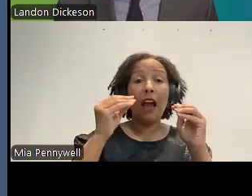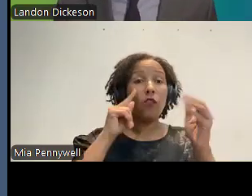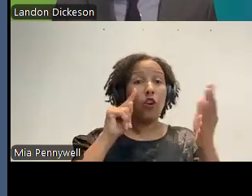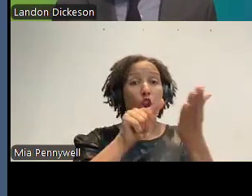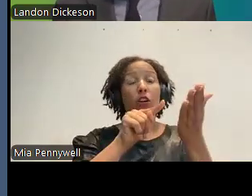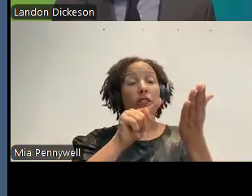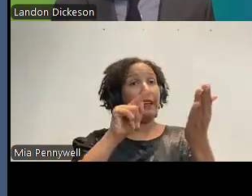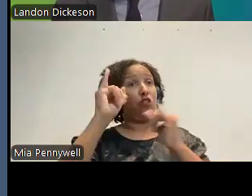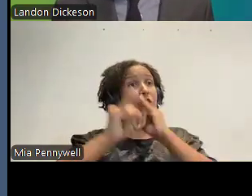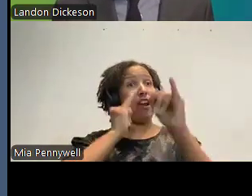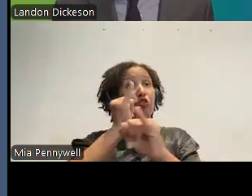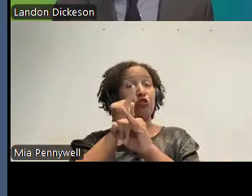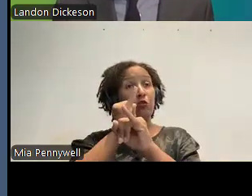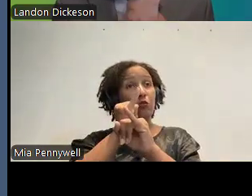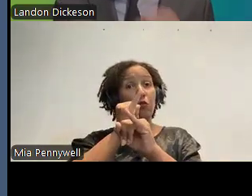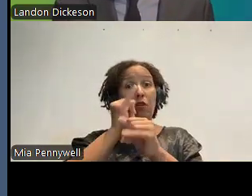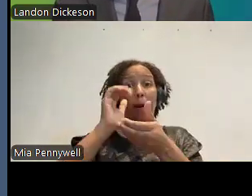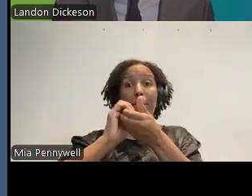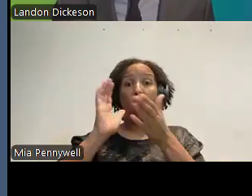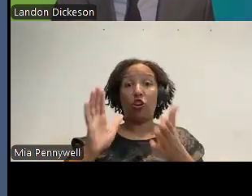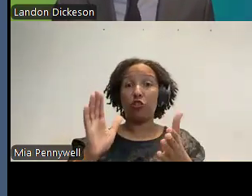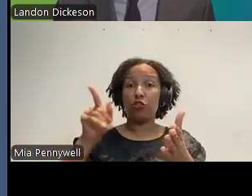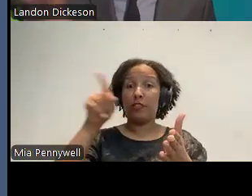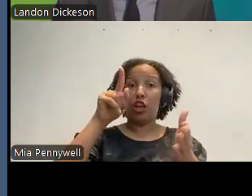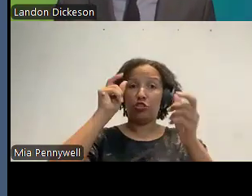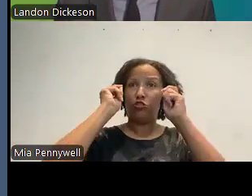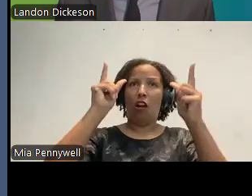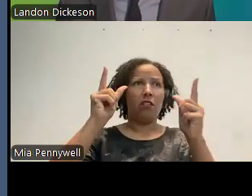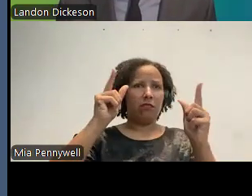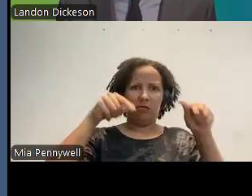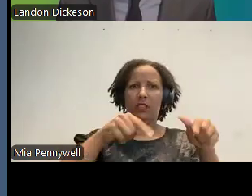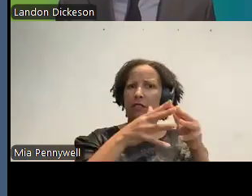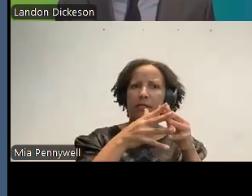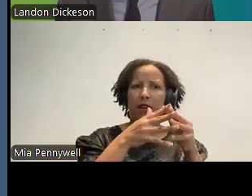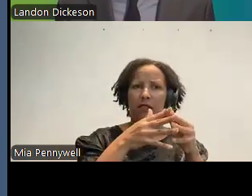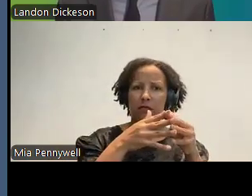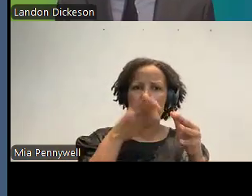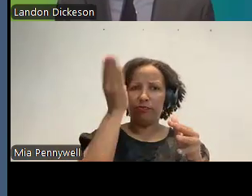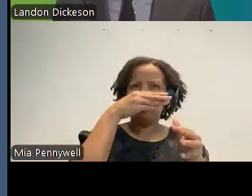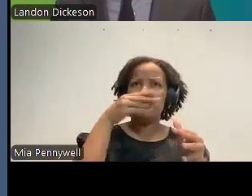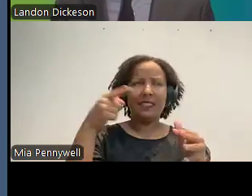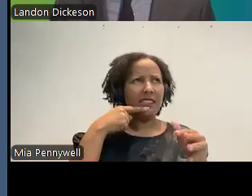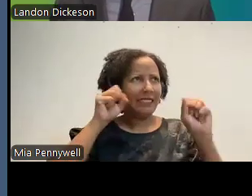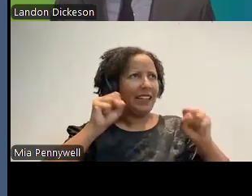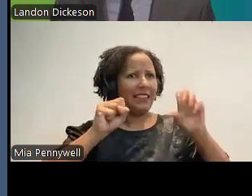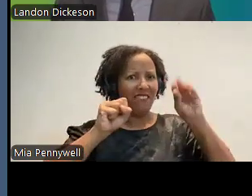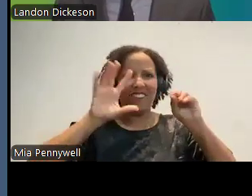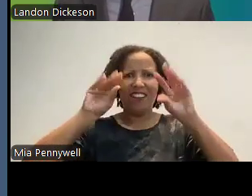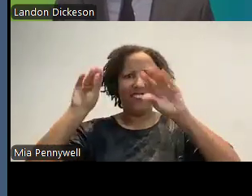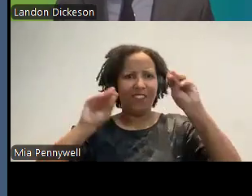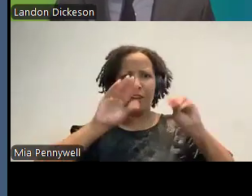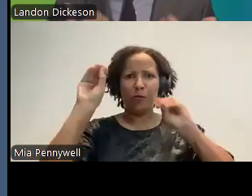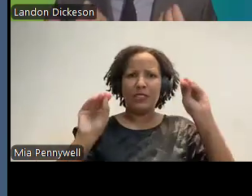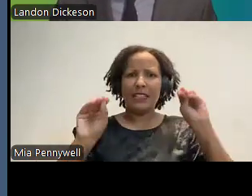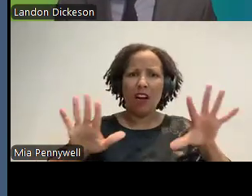shocked by the lack of awareness with males in the States because they're like, yeah, of course, it's 50-50 everywhere we go. And so I